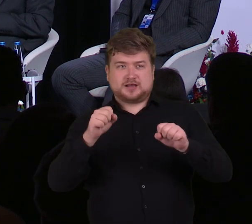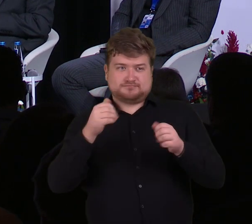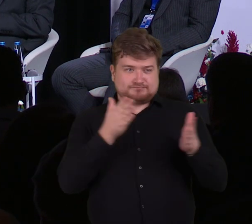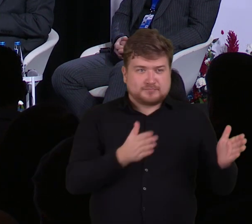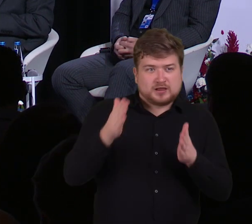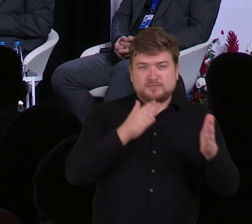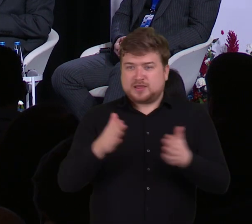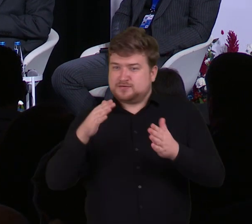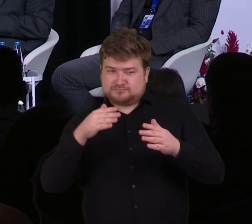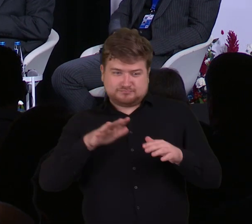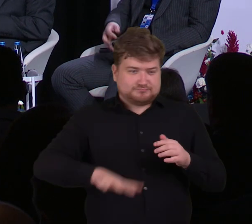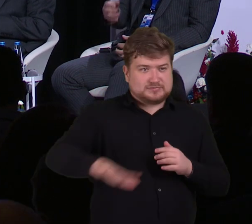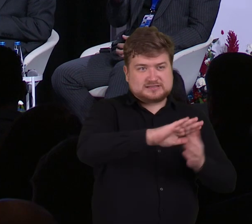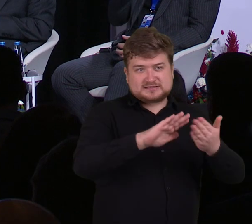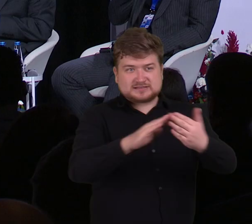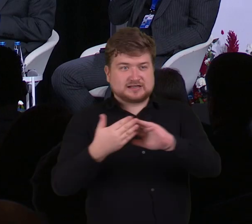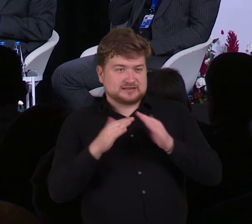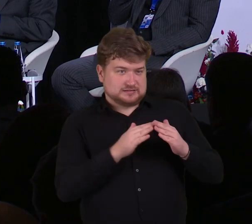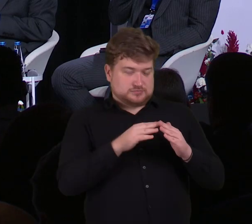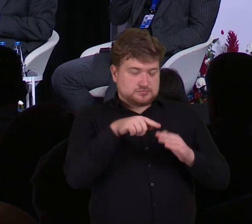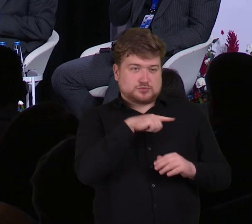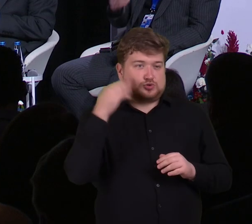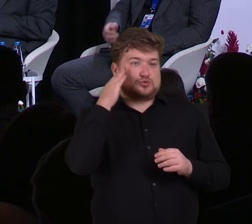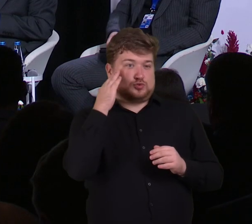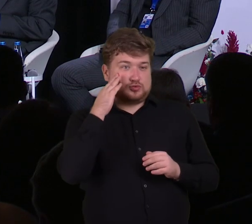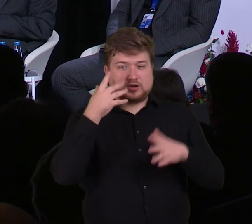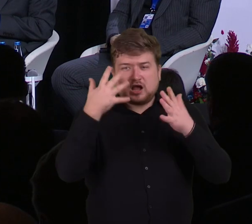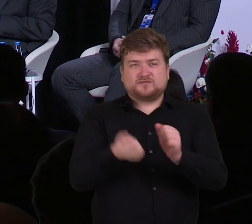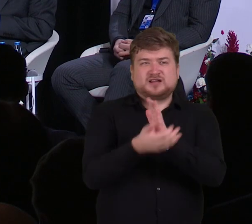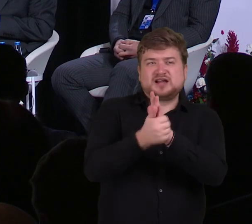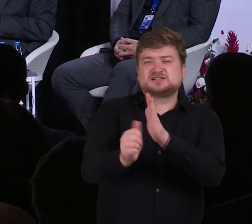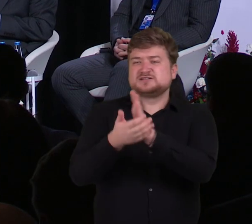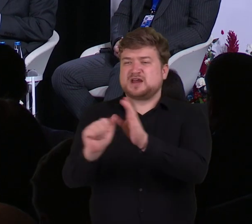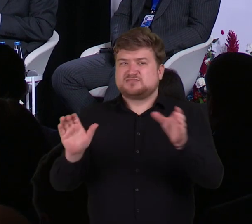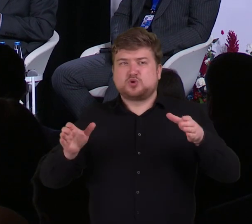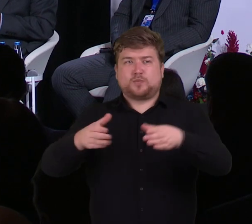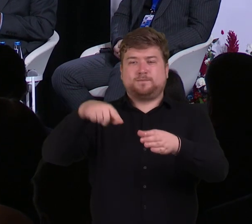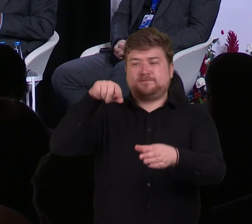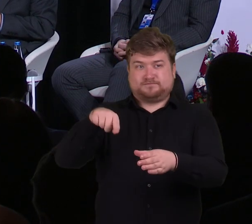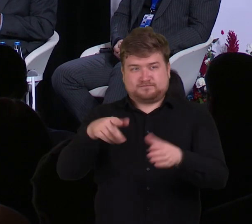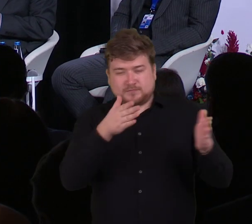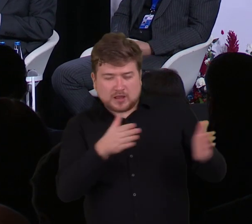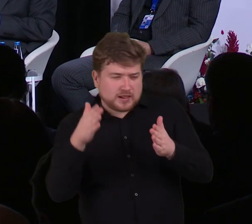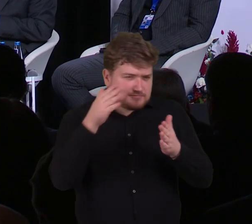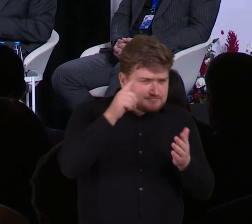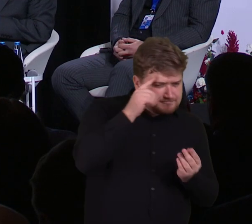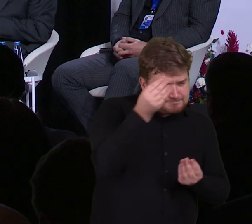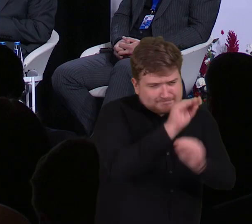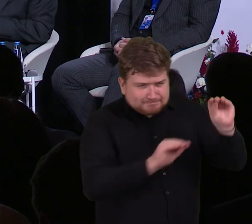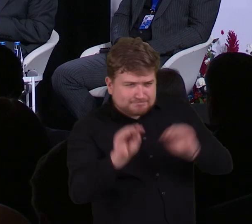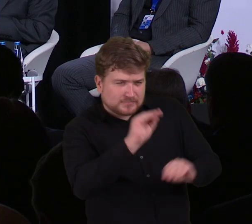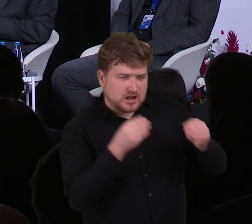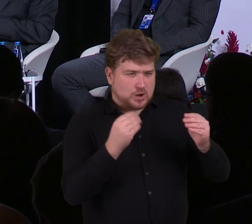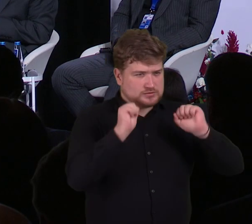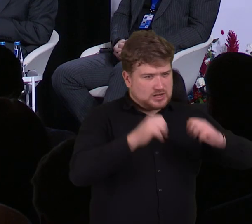experts in having strategic plans, having procedures, how to deliver